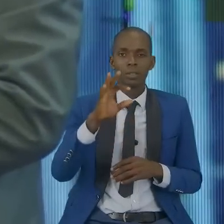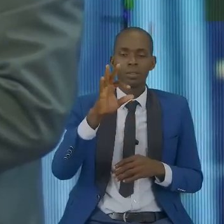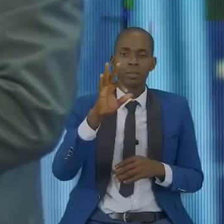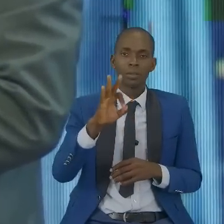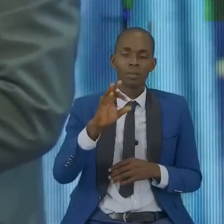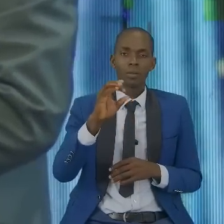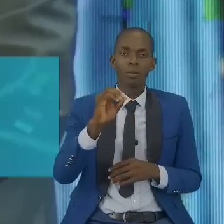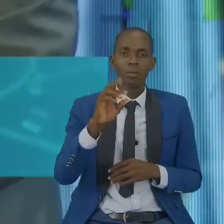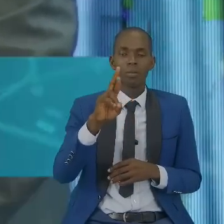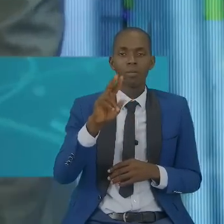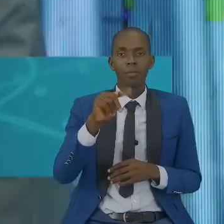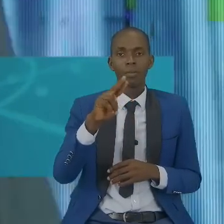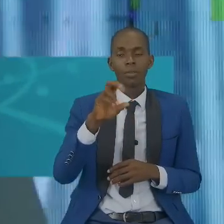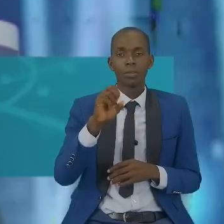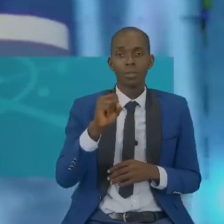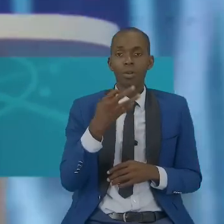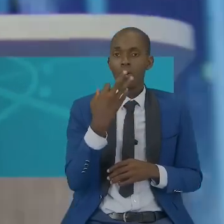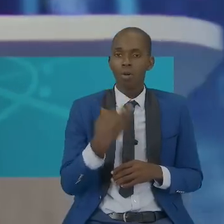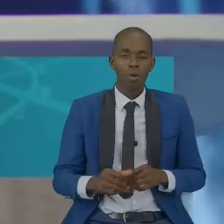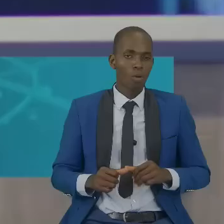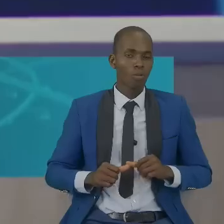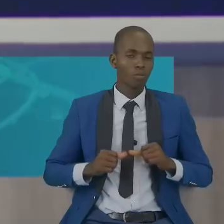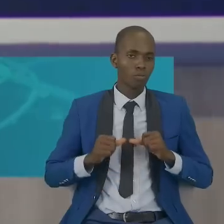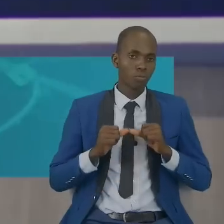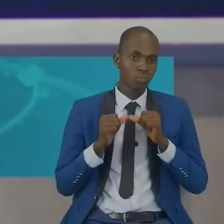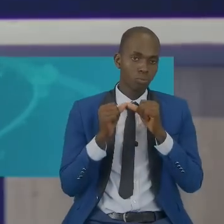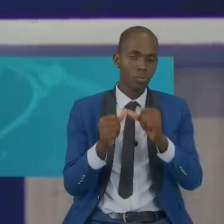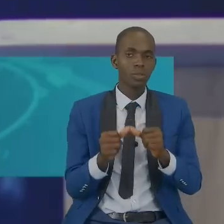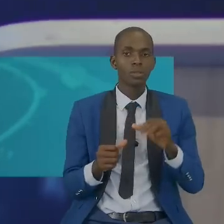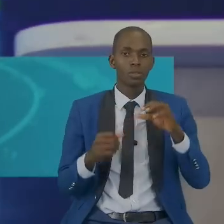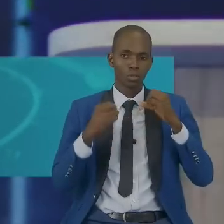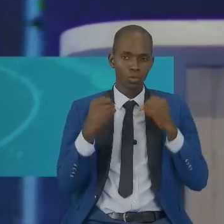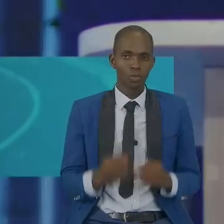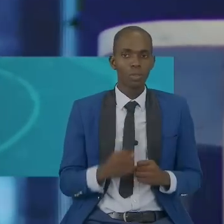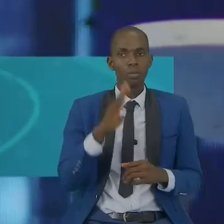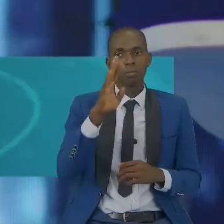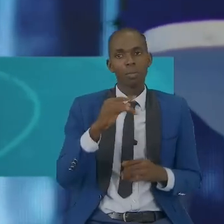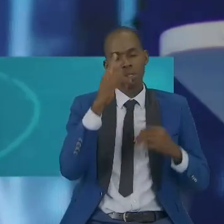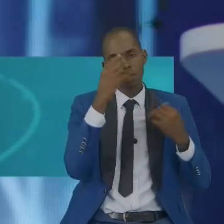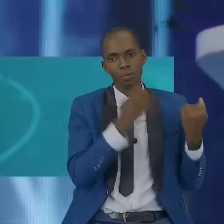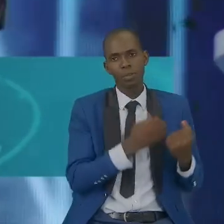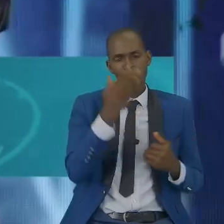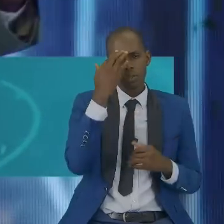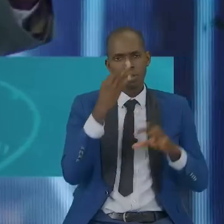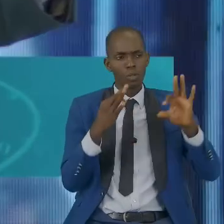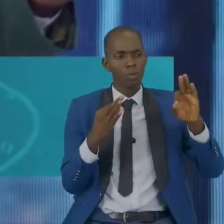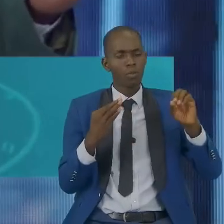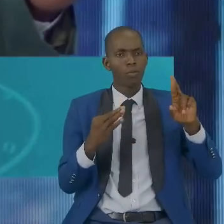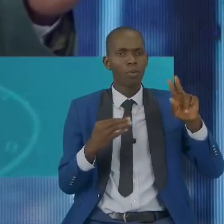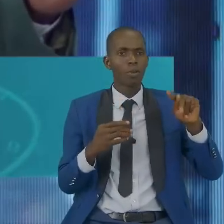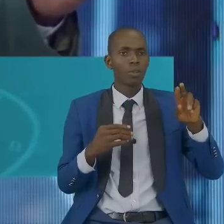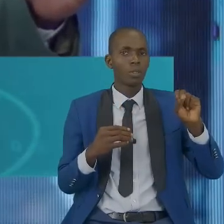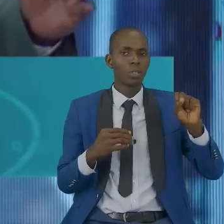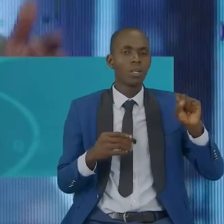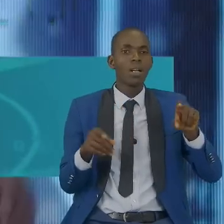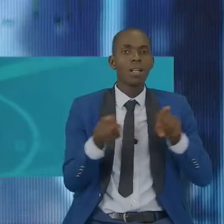steadfast fortitude by faith. Fortitude. Fortitude. You know, the fortress, like a